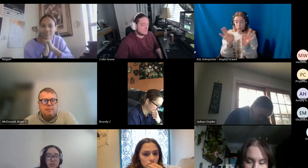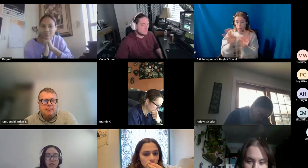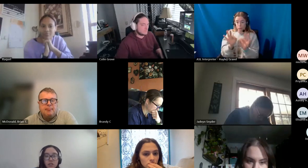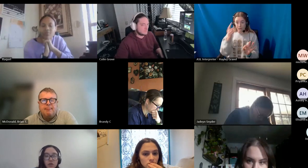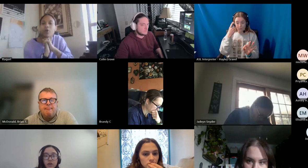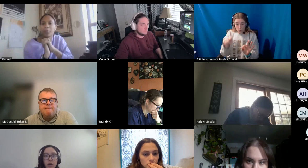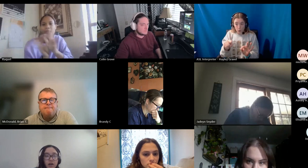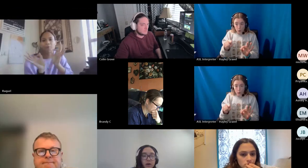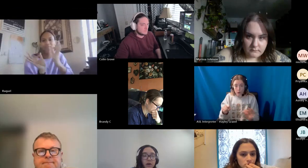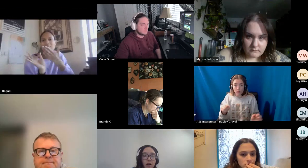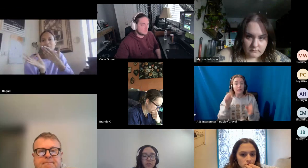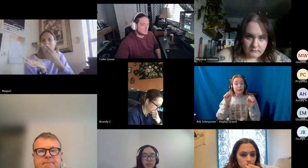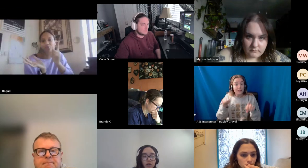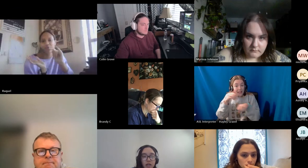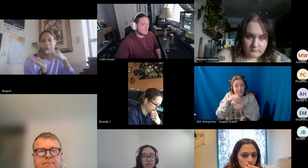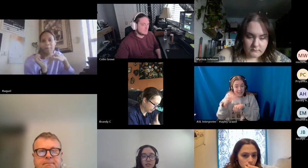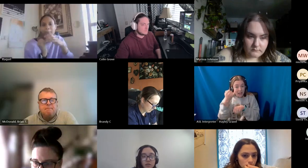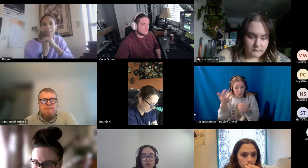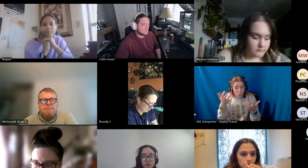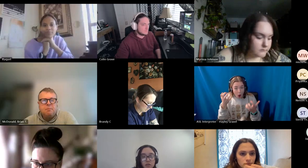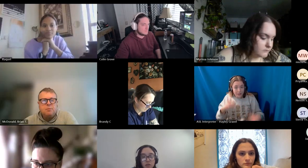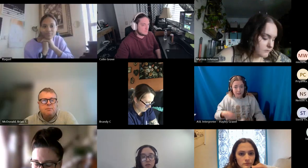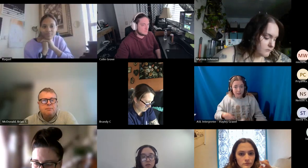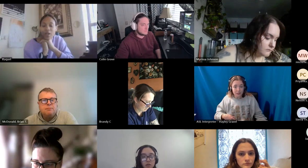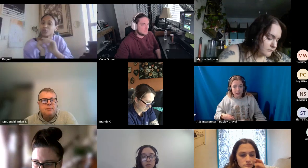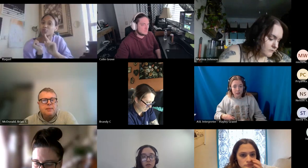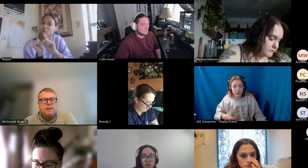I can send it to her later after the class.